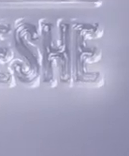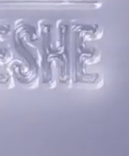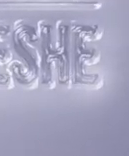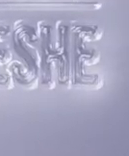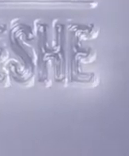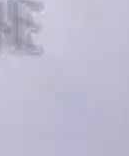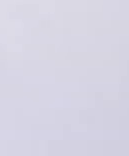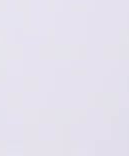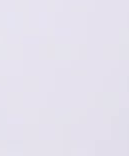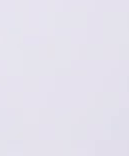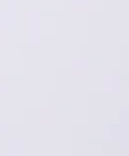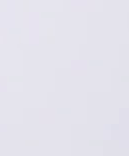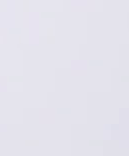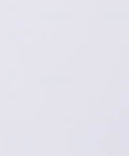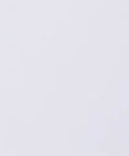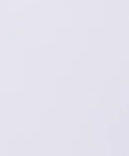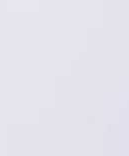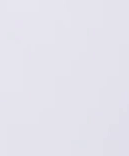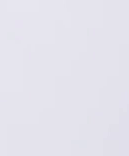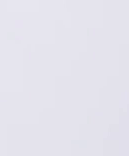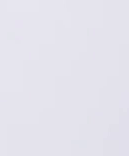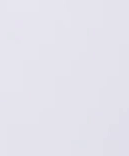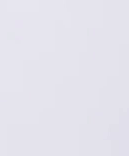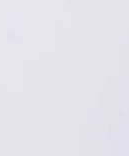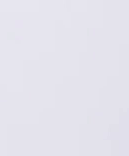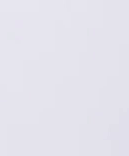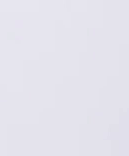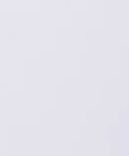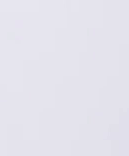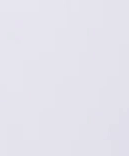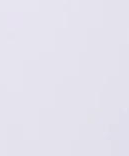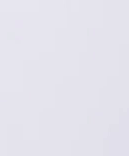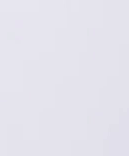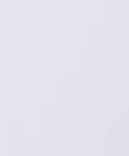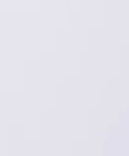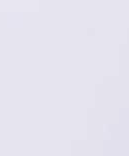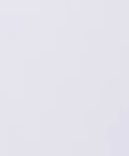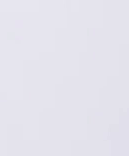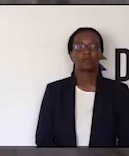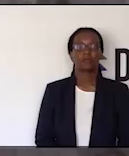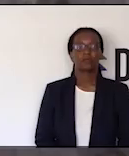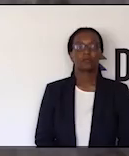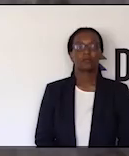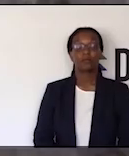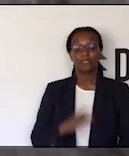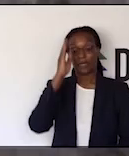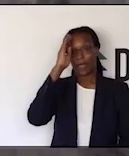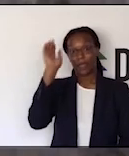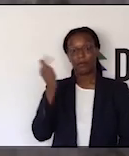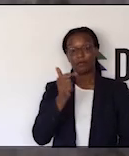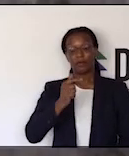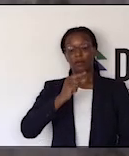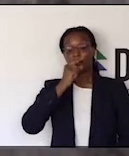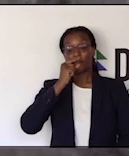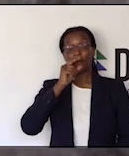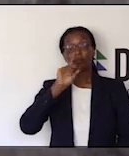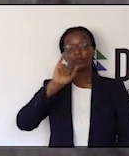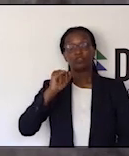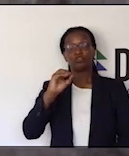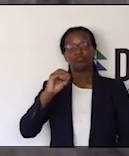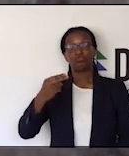And up next, John Pillay from Protection Services and Health and Safety. Hi, I'm John